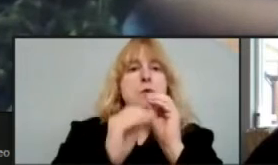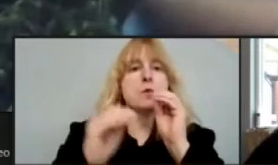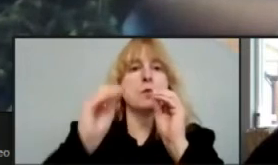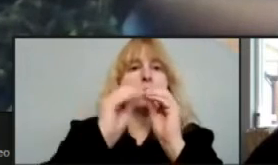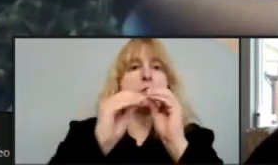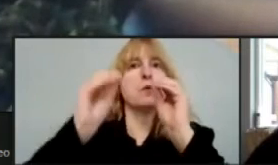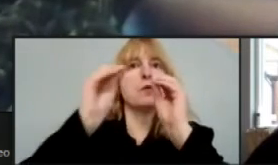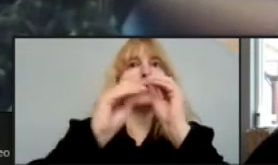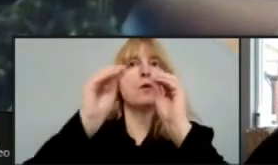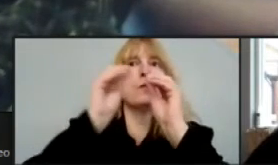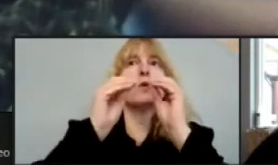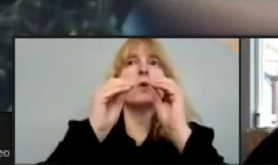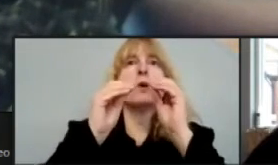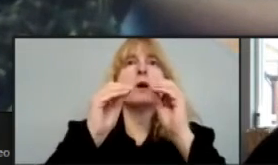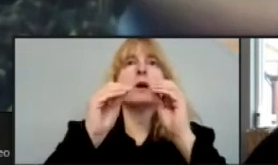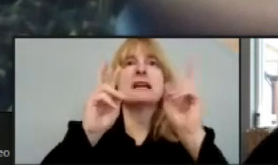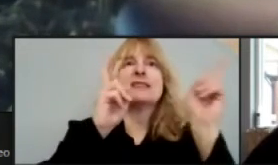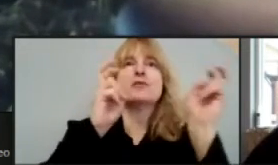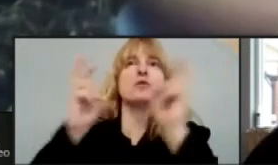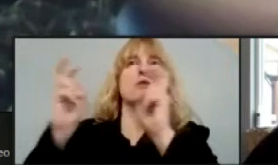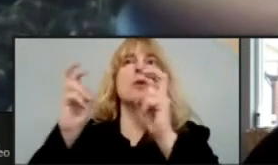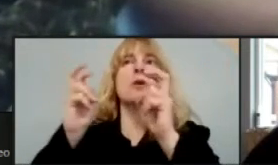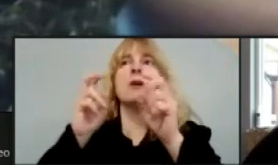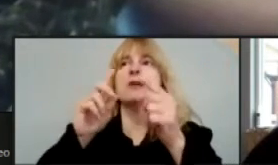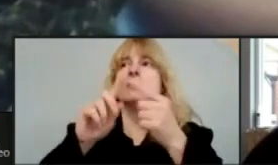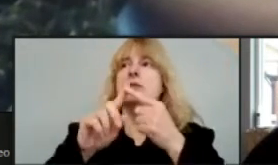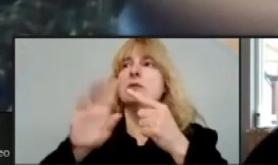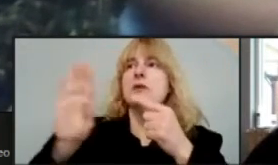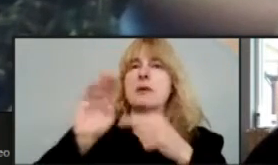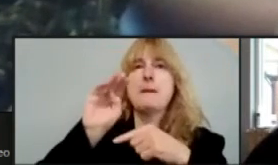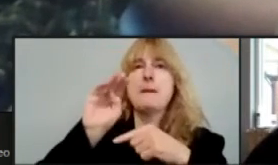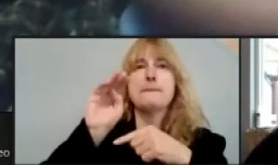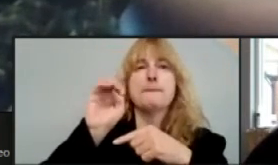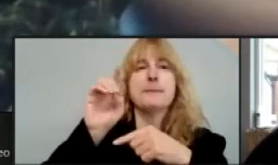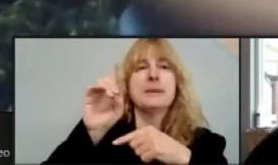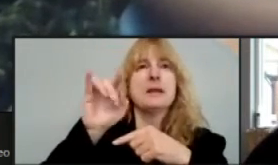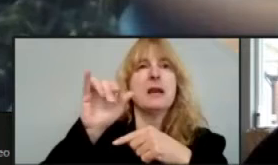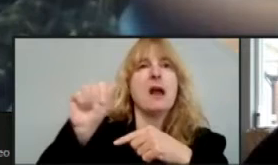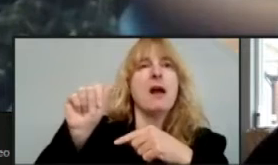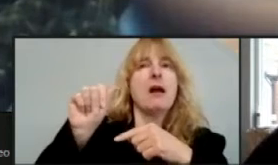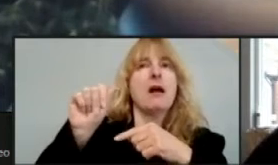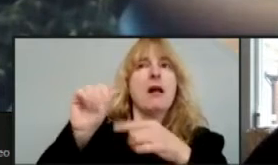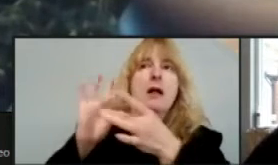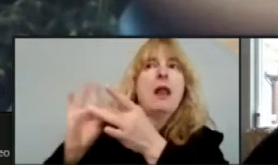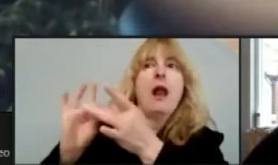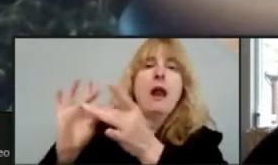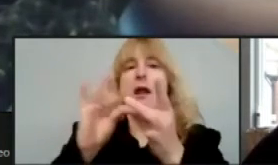of the media in our society in general. So the